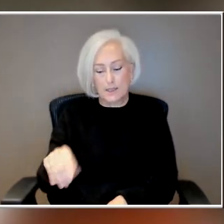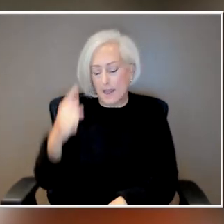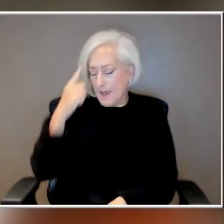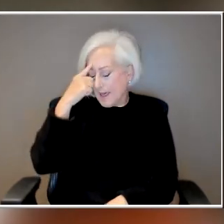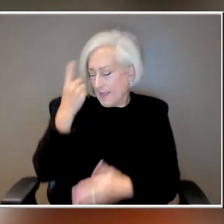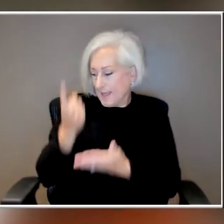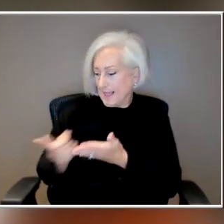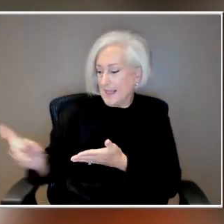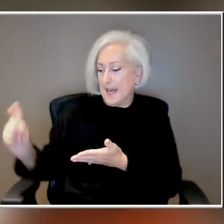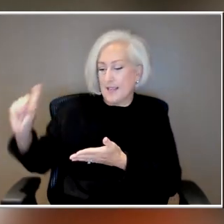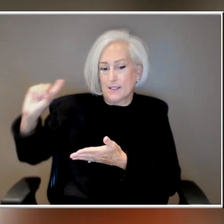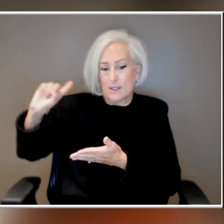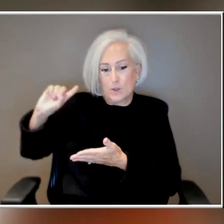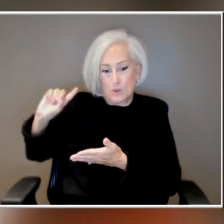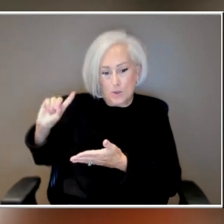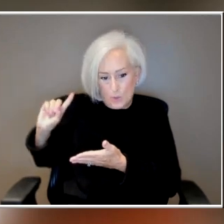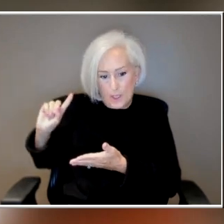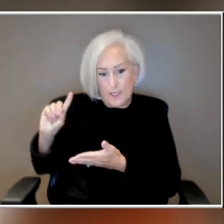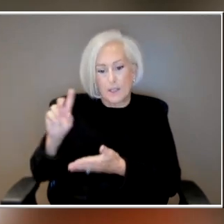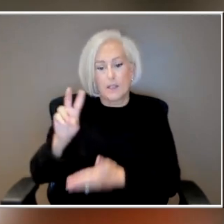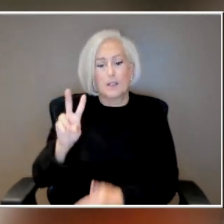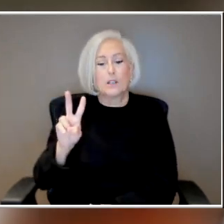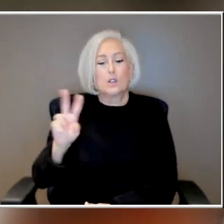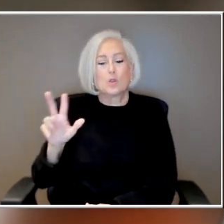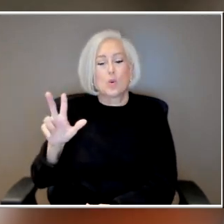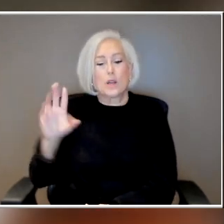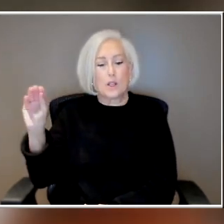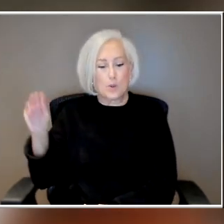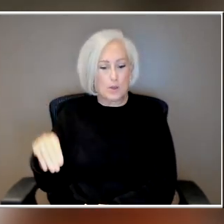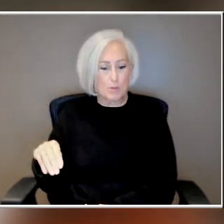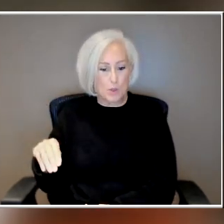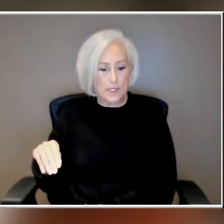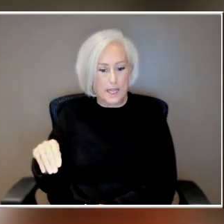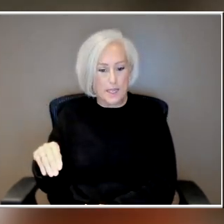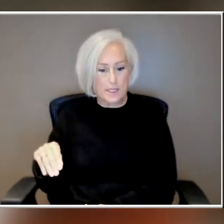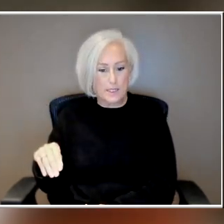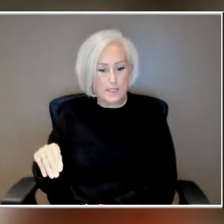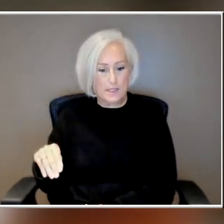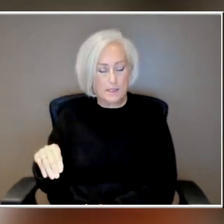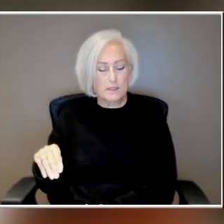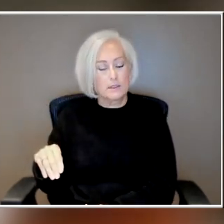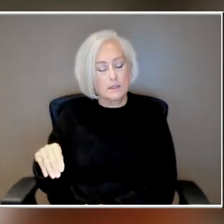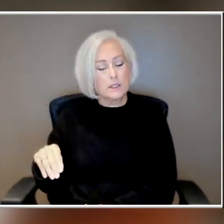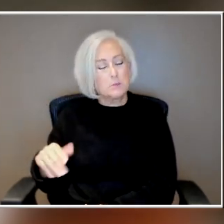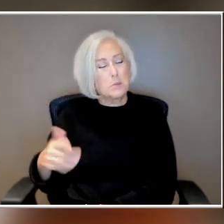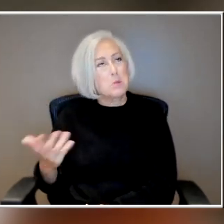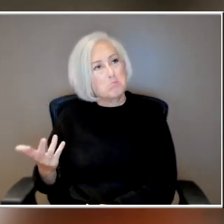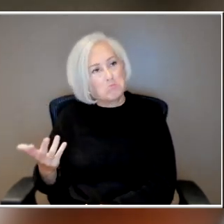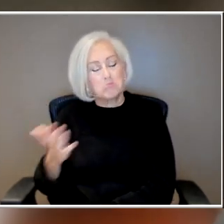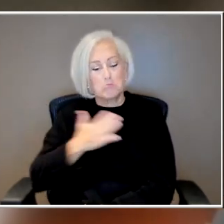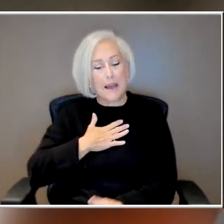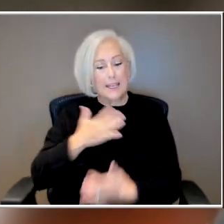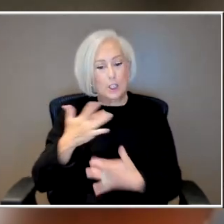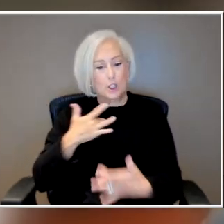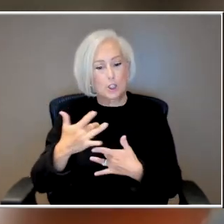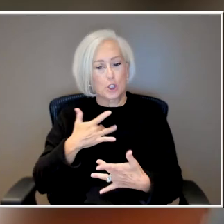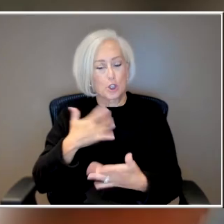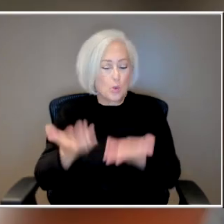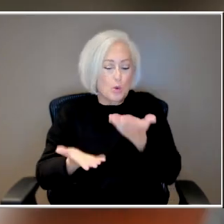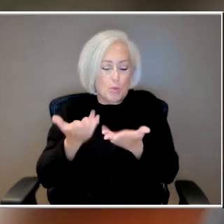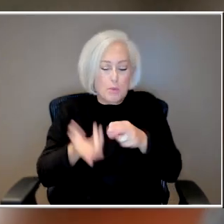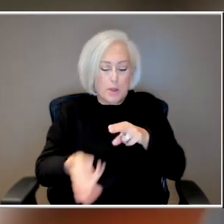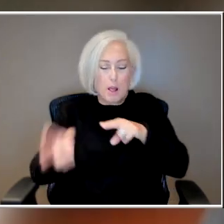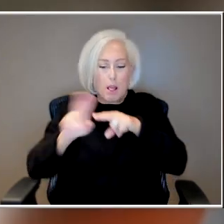a little higher, 23%. But I'm concerned it will probably go up in the next